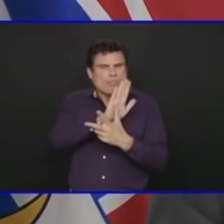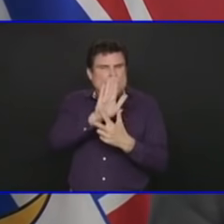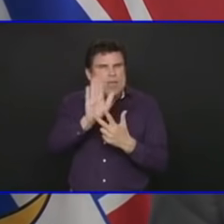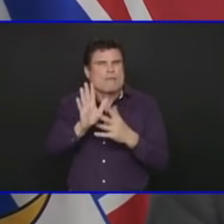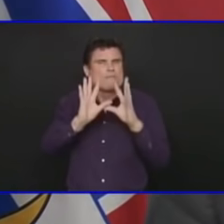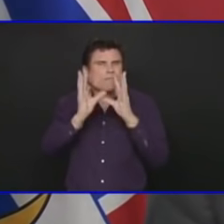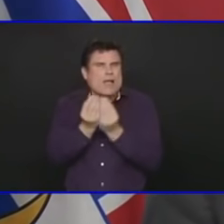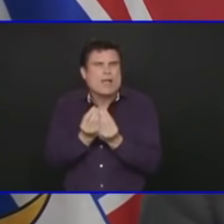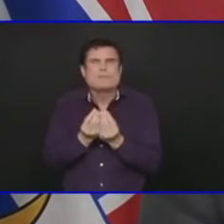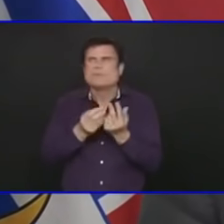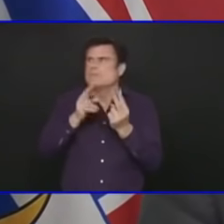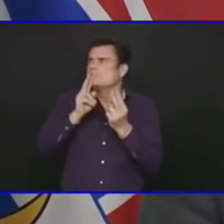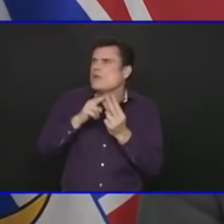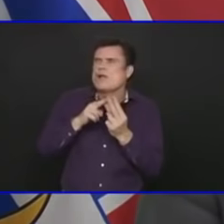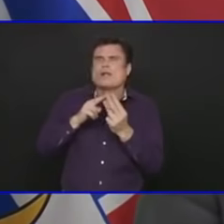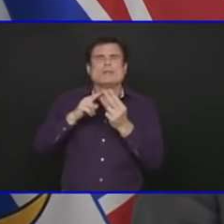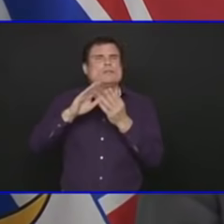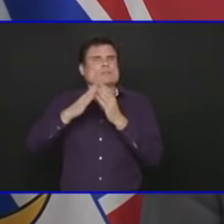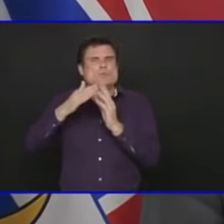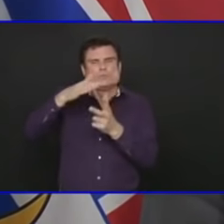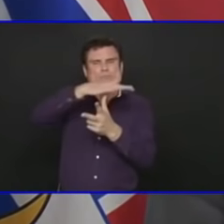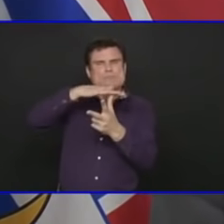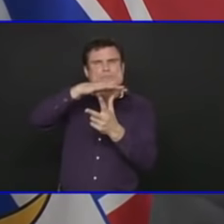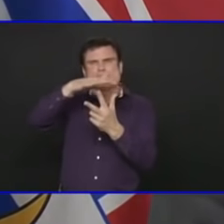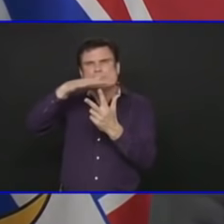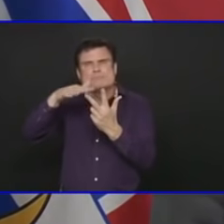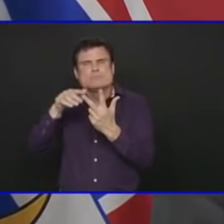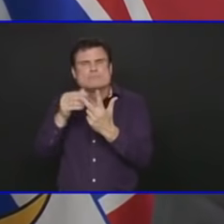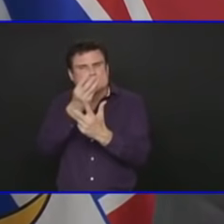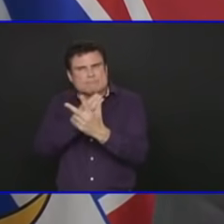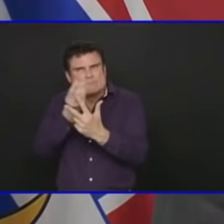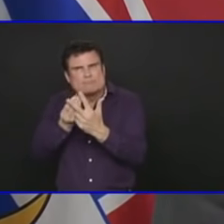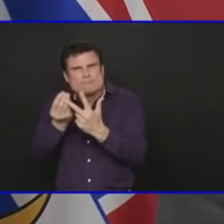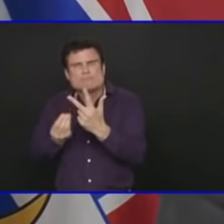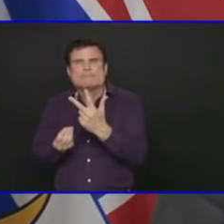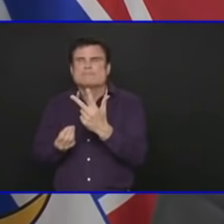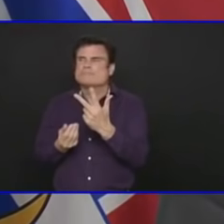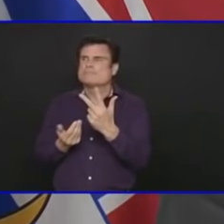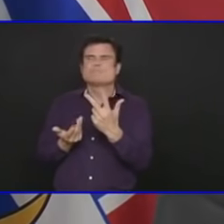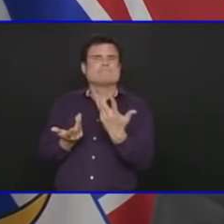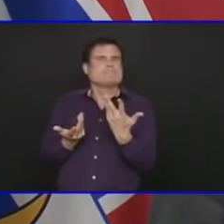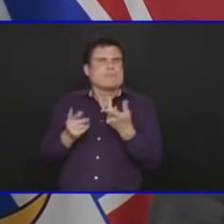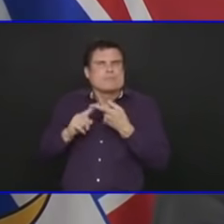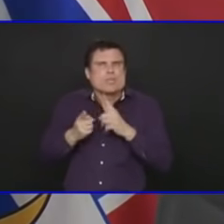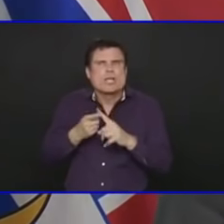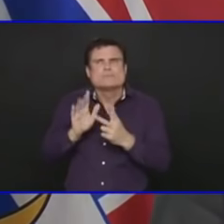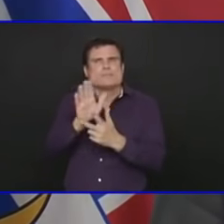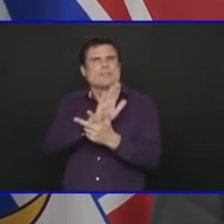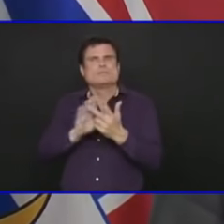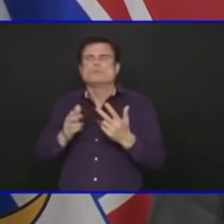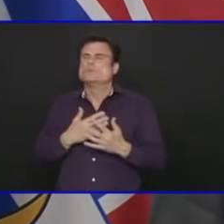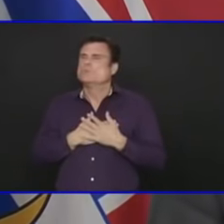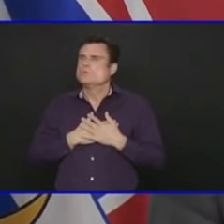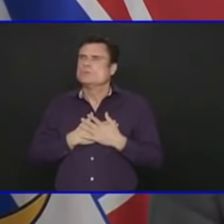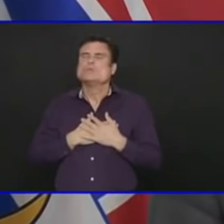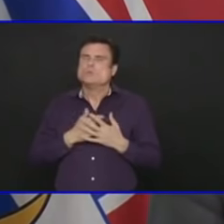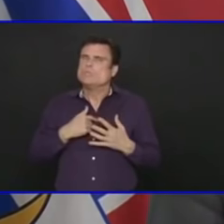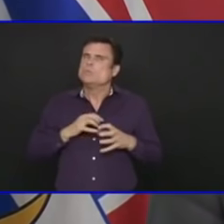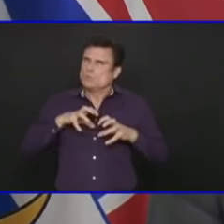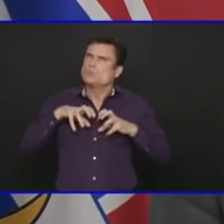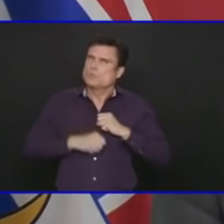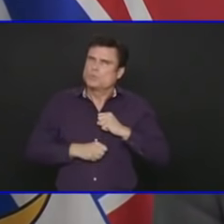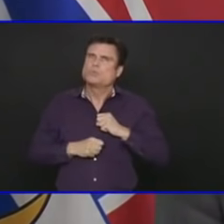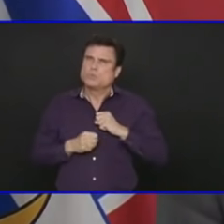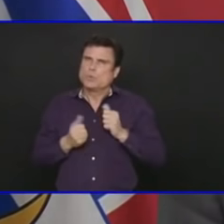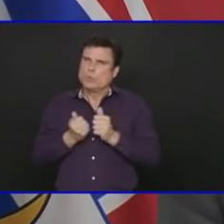have lost them. And we grieve because the virus separates us in this time from the families and friends sometimes we need to grieve with us